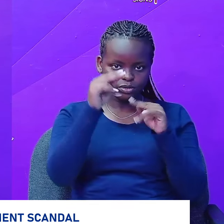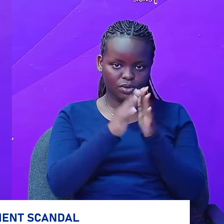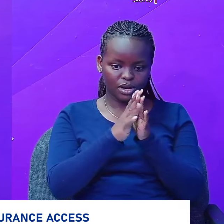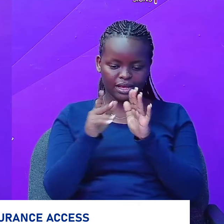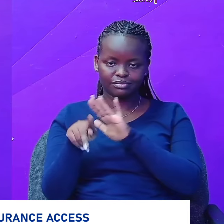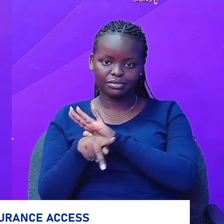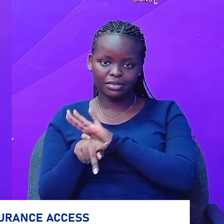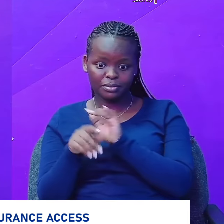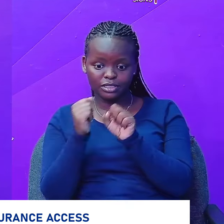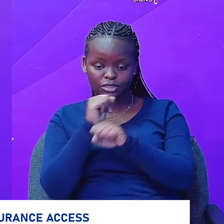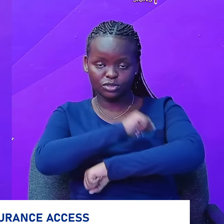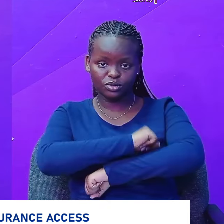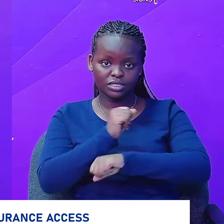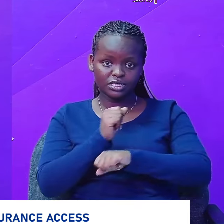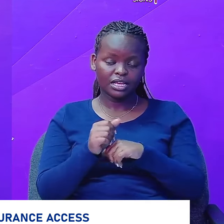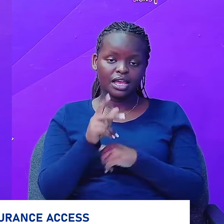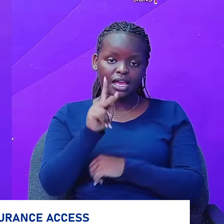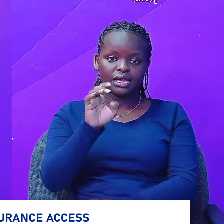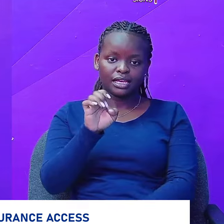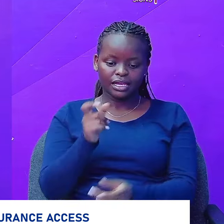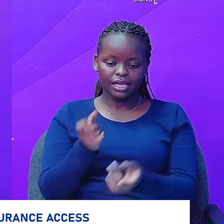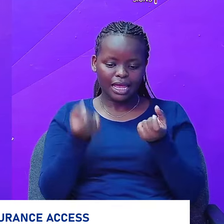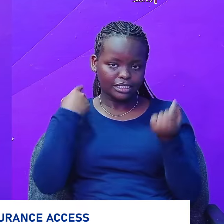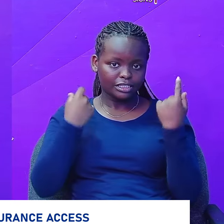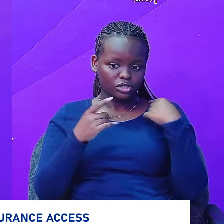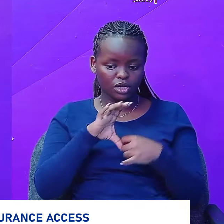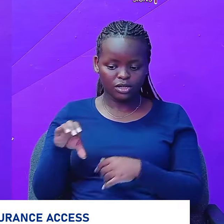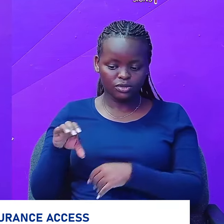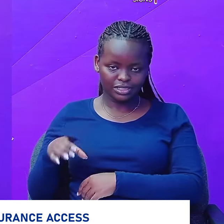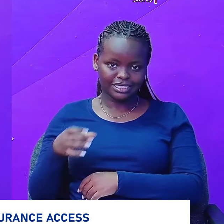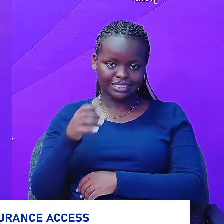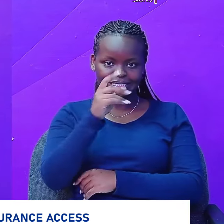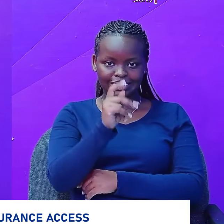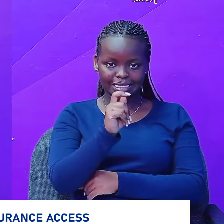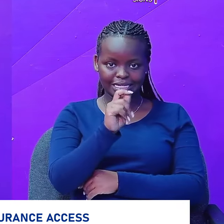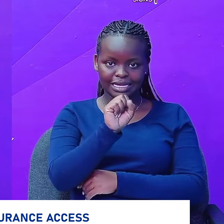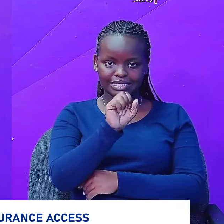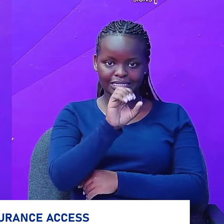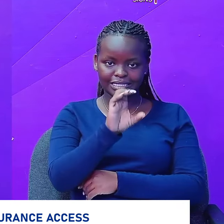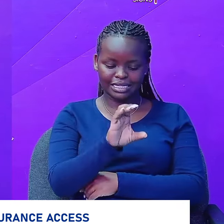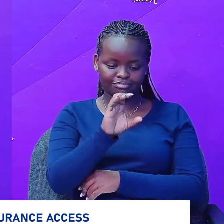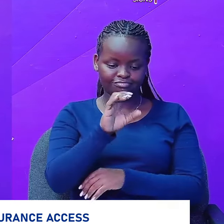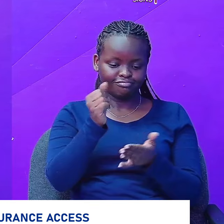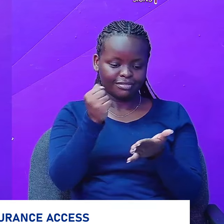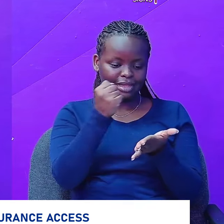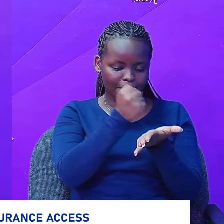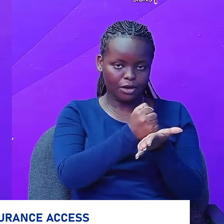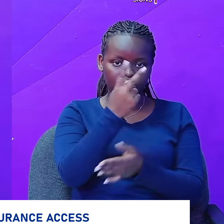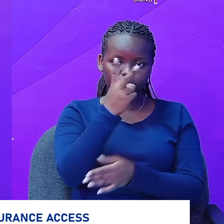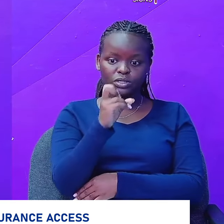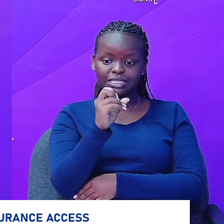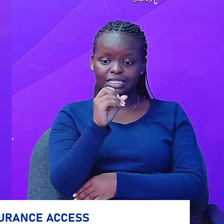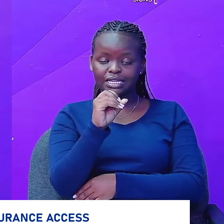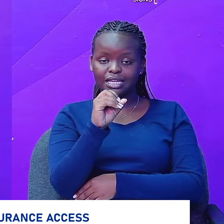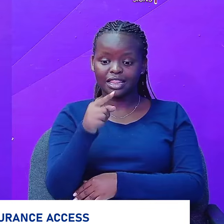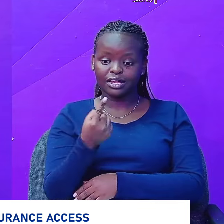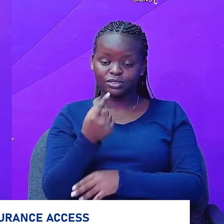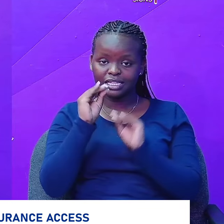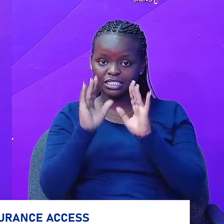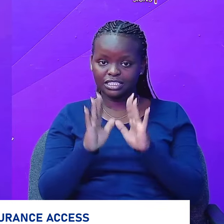Kericho County are demanding that the Teachers Service Commission immediately hire 20,000 teachers on permanent and